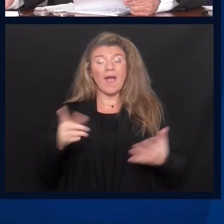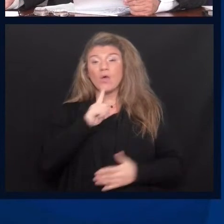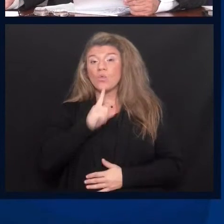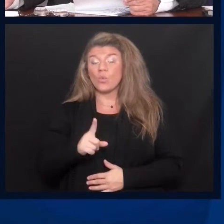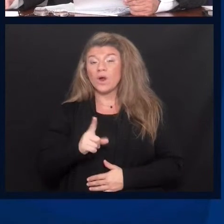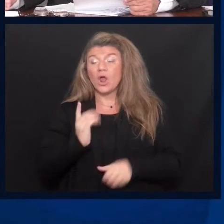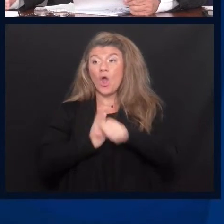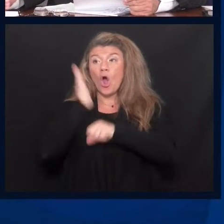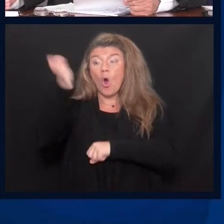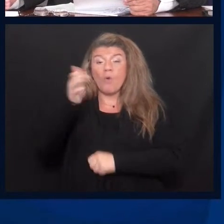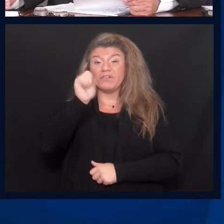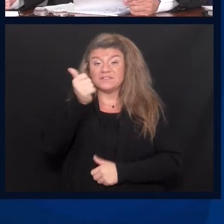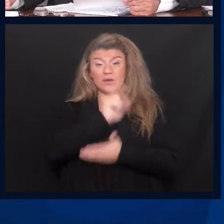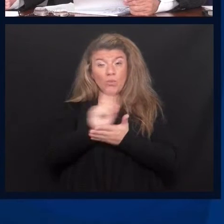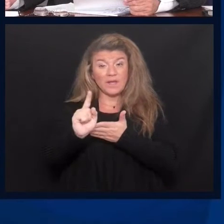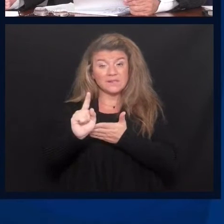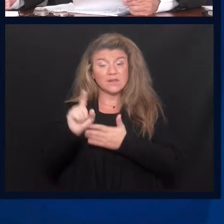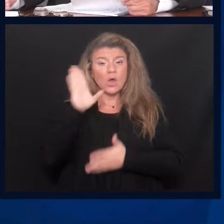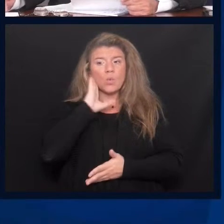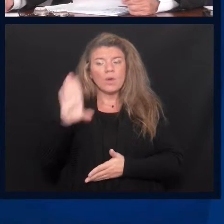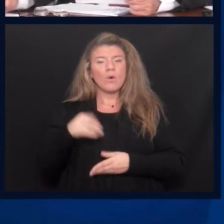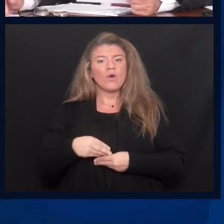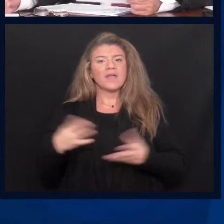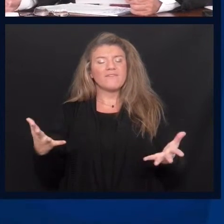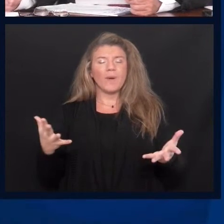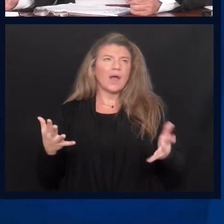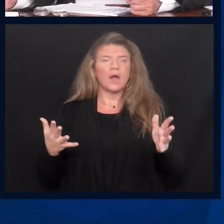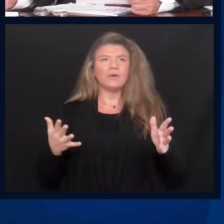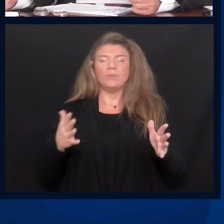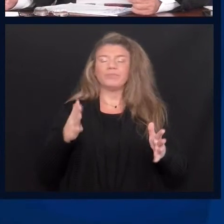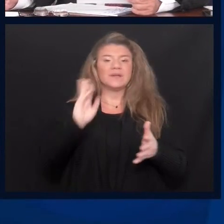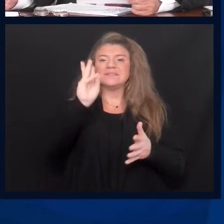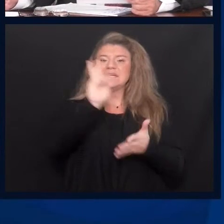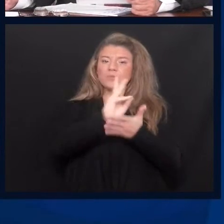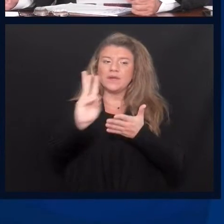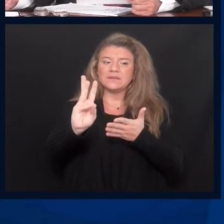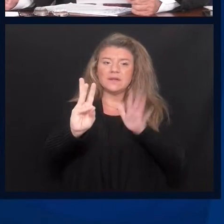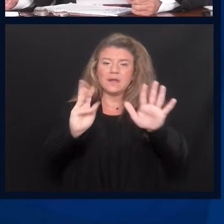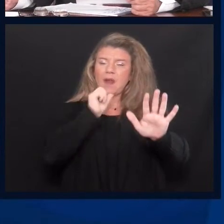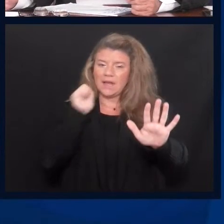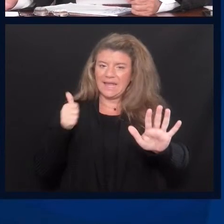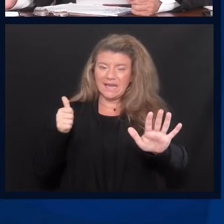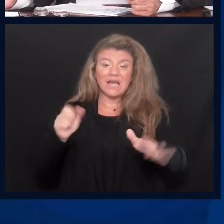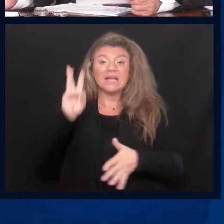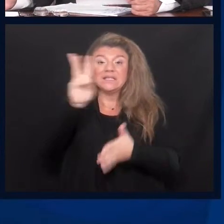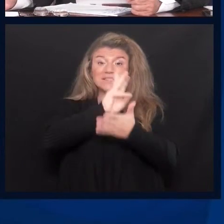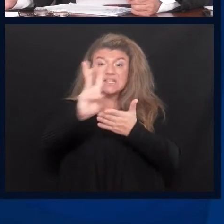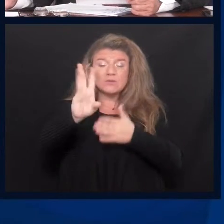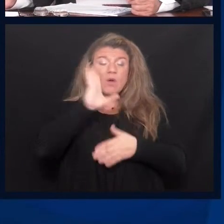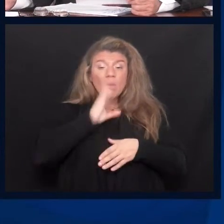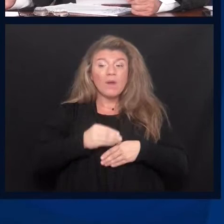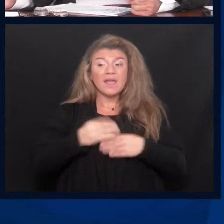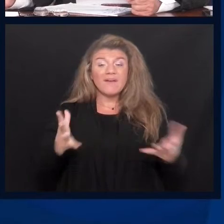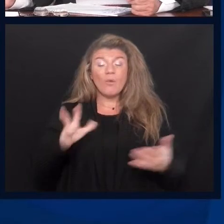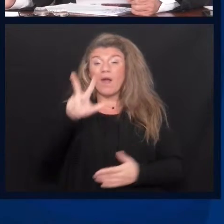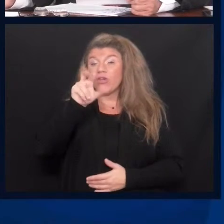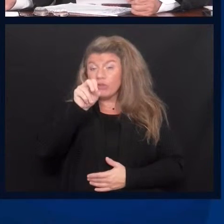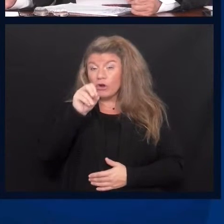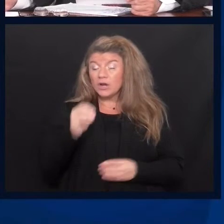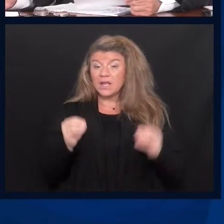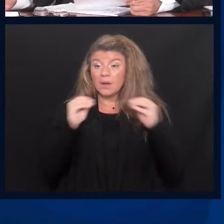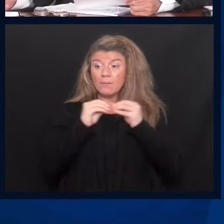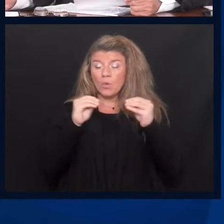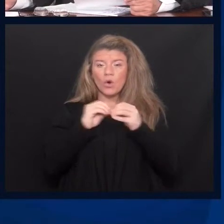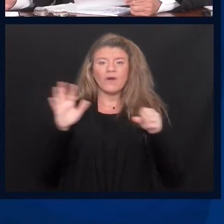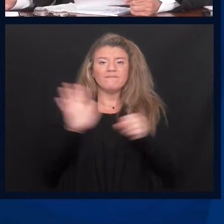over 10 weeks, we're going to give away, and it's 6 weeks, isn't it, Jordan? It's 6 weeks, I'm sorry. We're going to give away 30 more